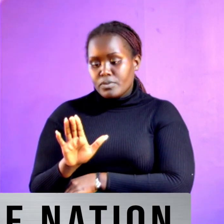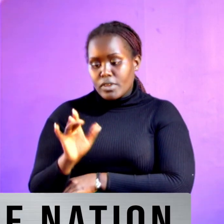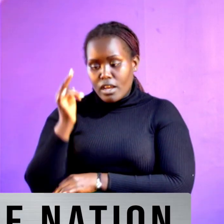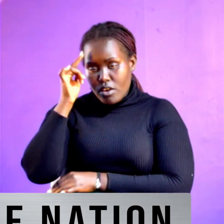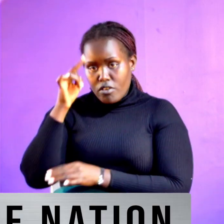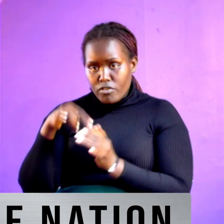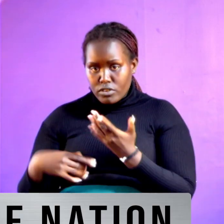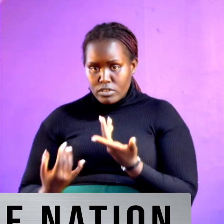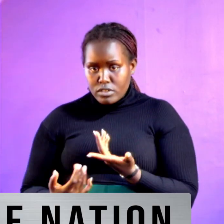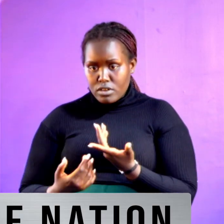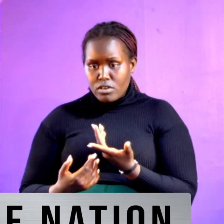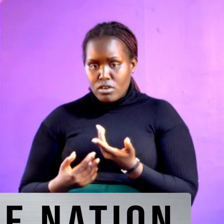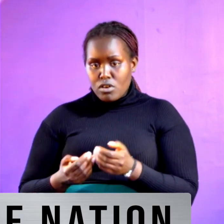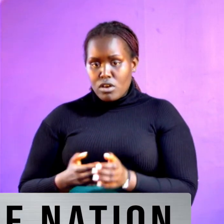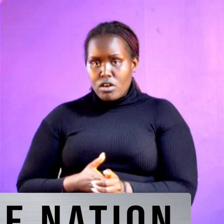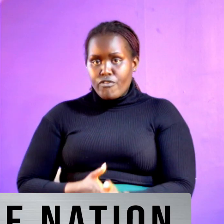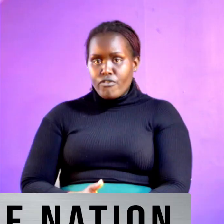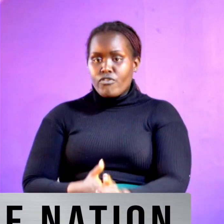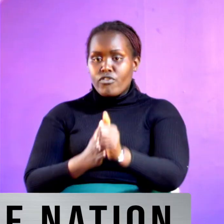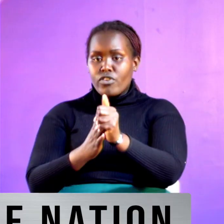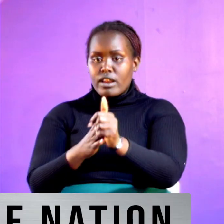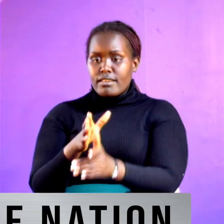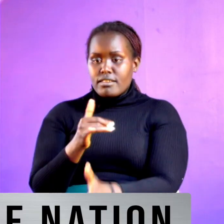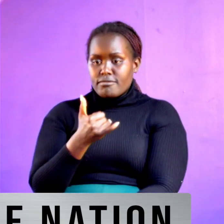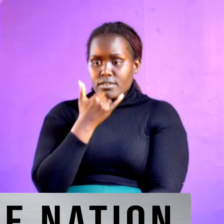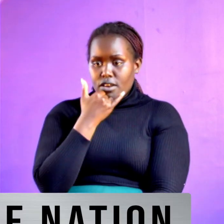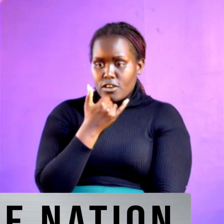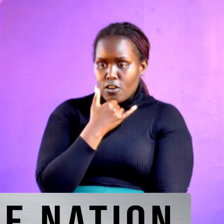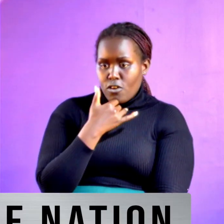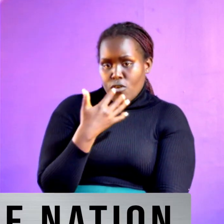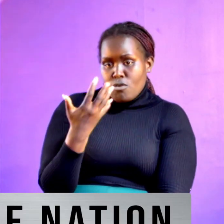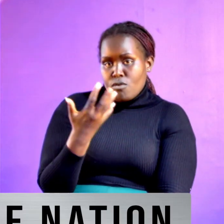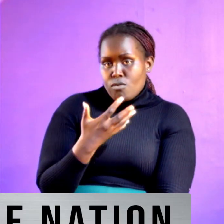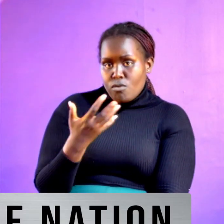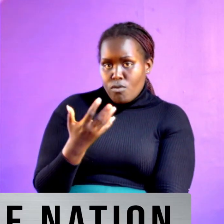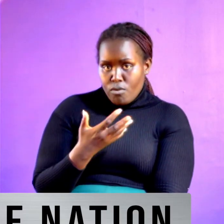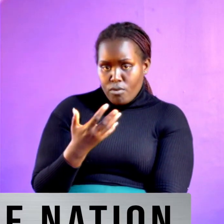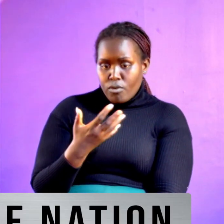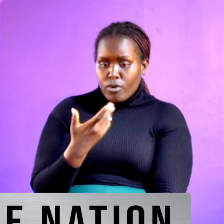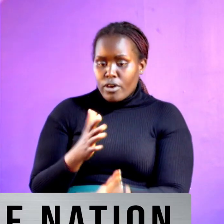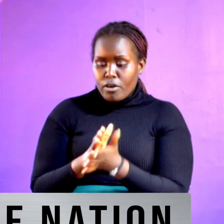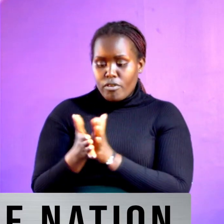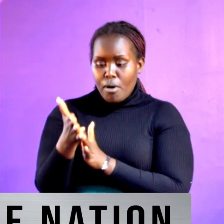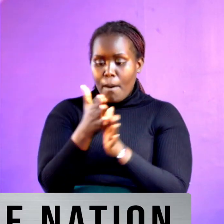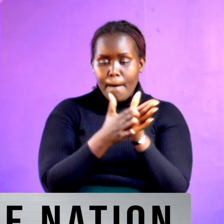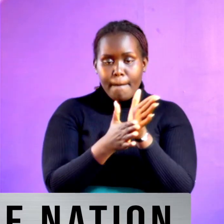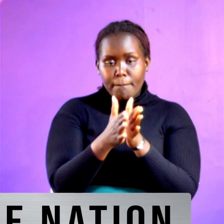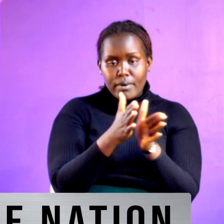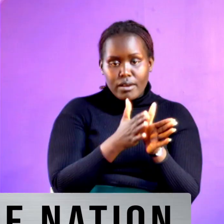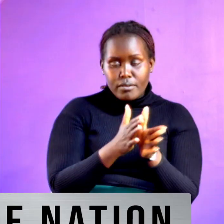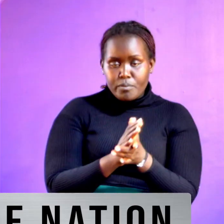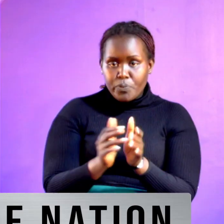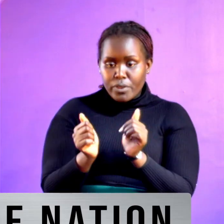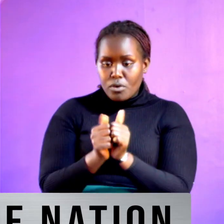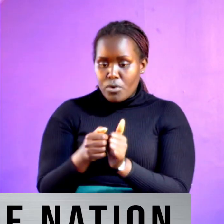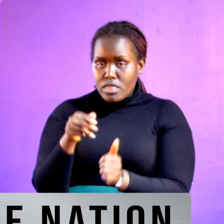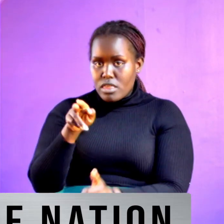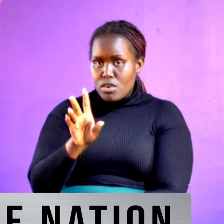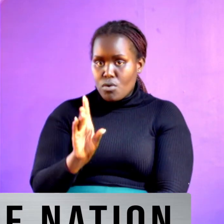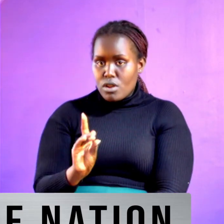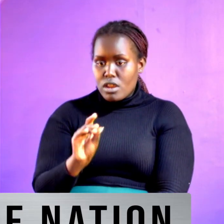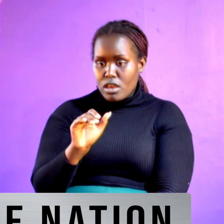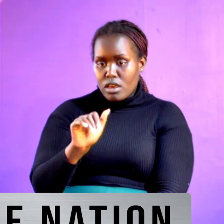for misleading them into some kind of arrangement with UDA.